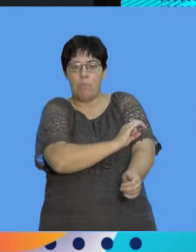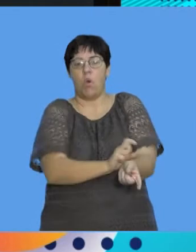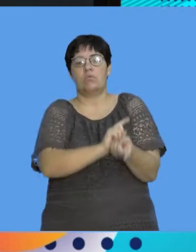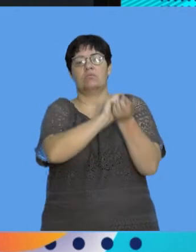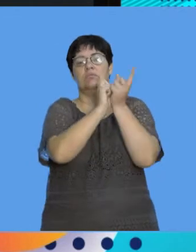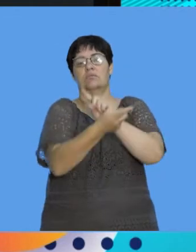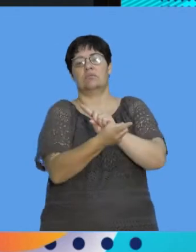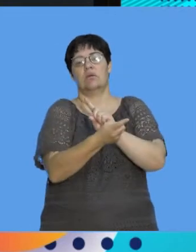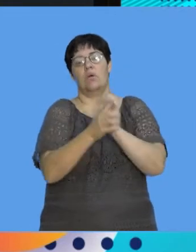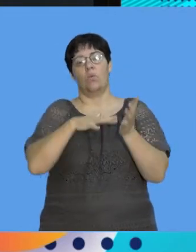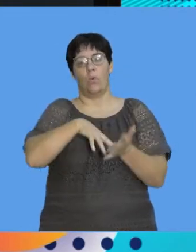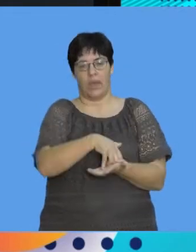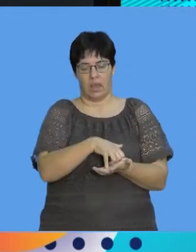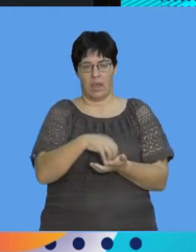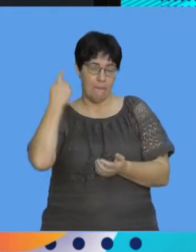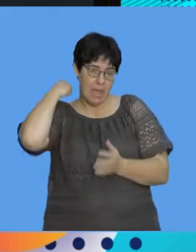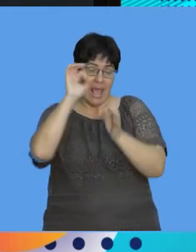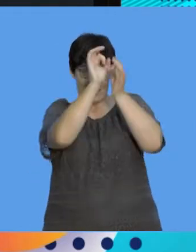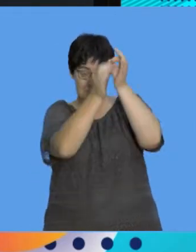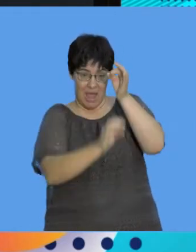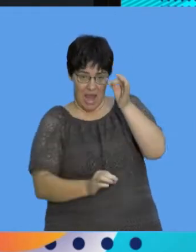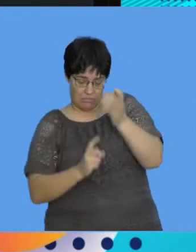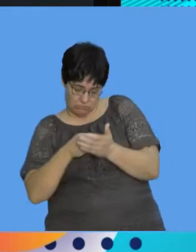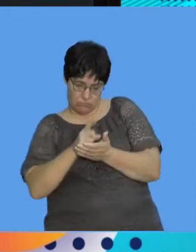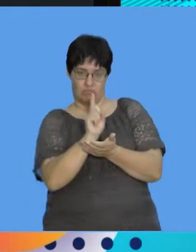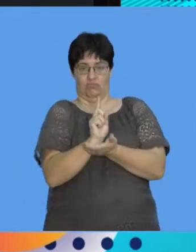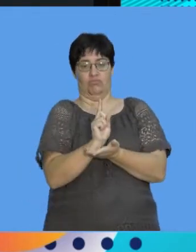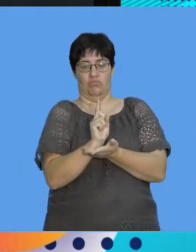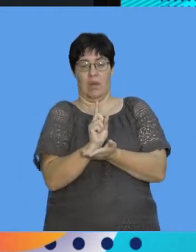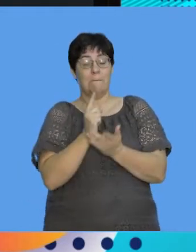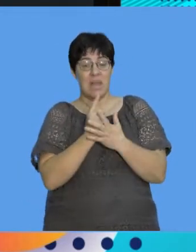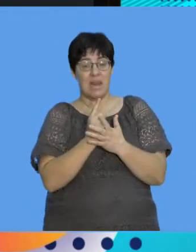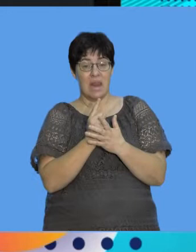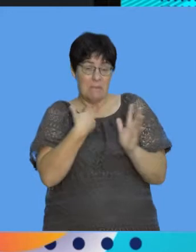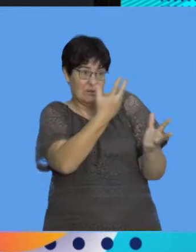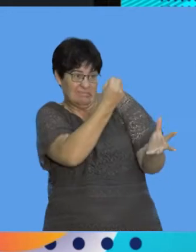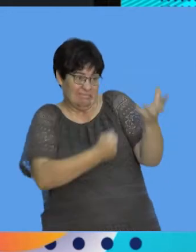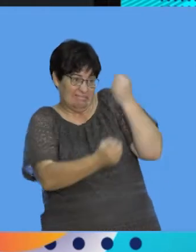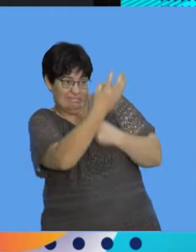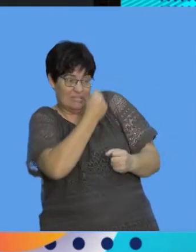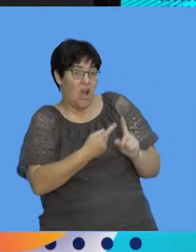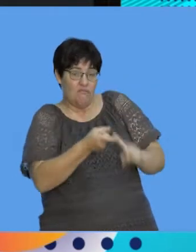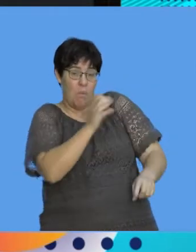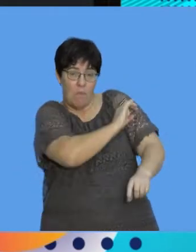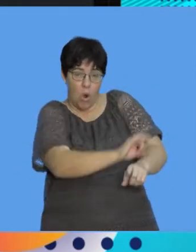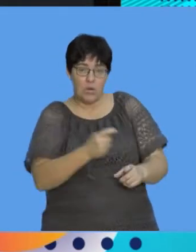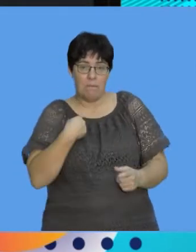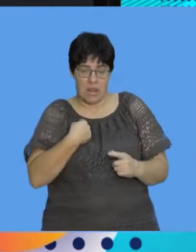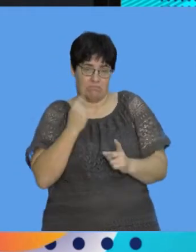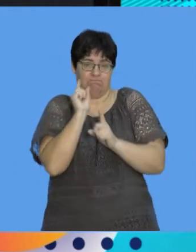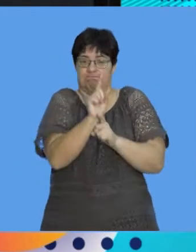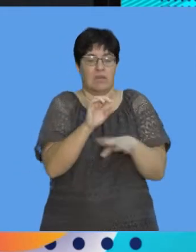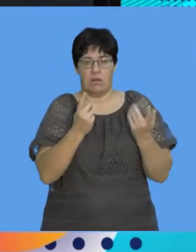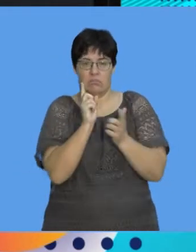weak. And our spine keeps our back upright. And as soon as the bones become weak, we can't